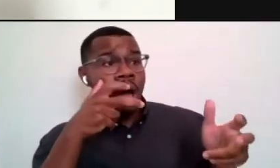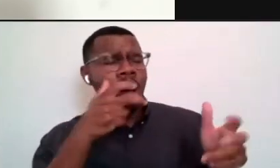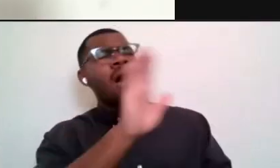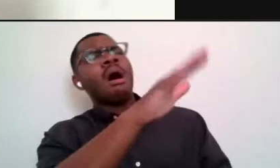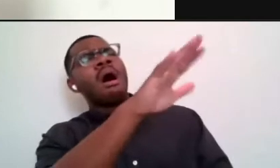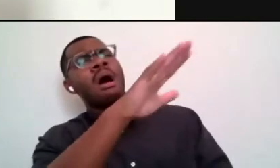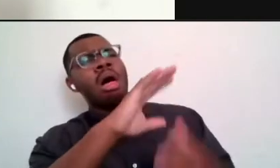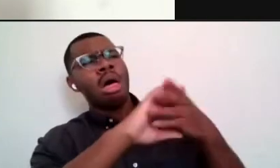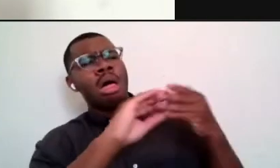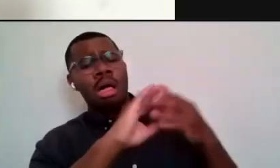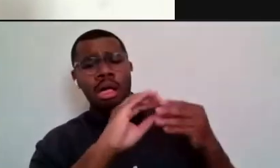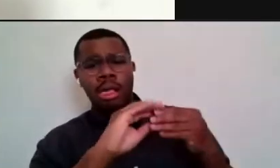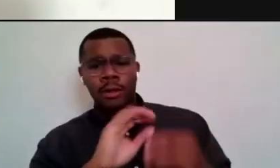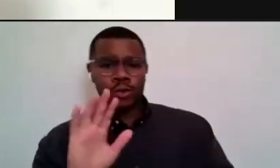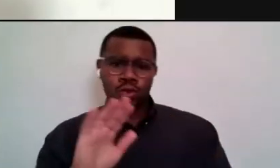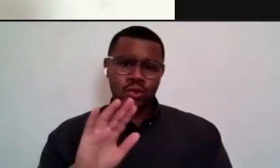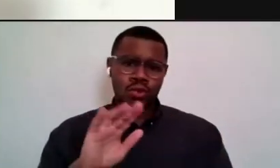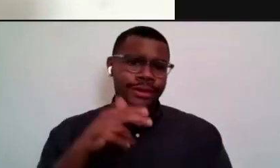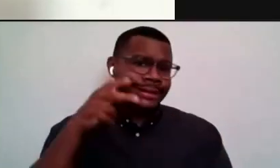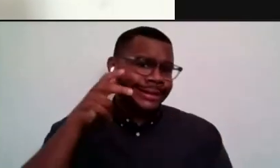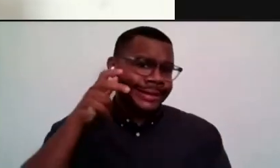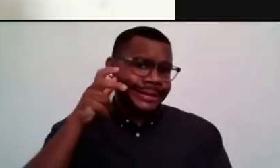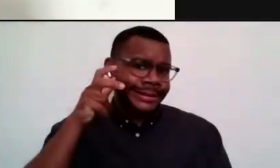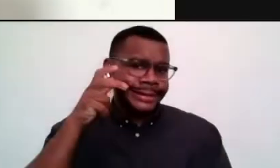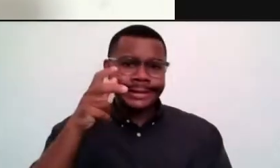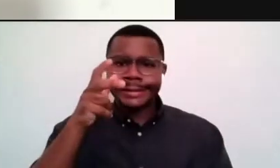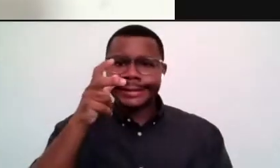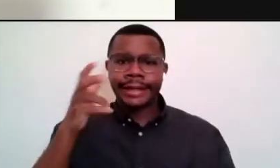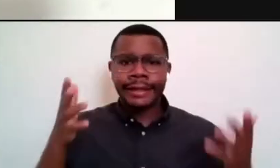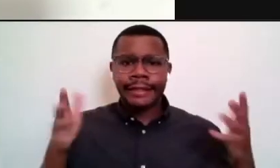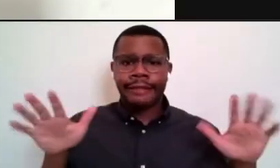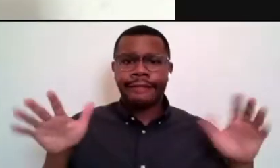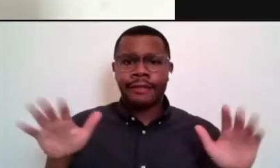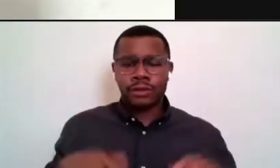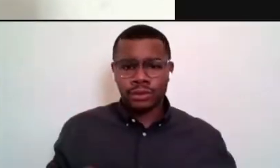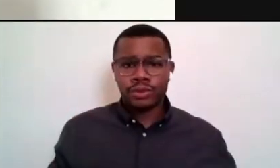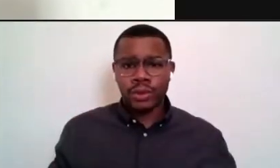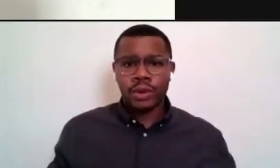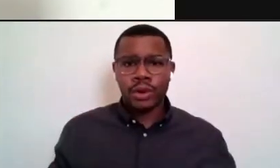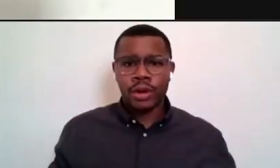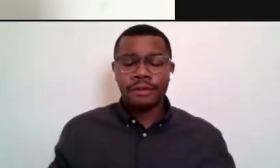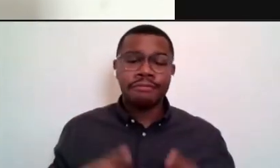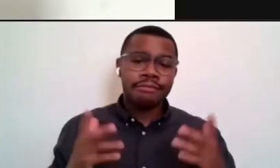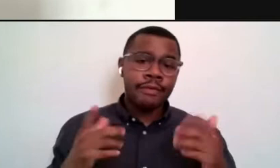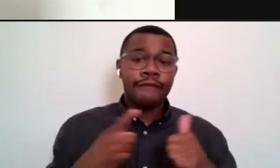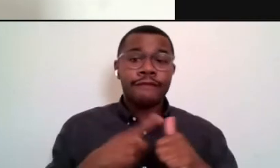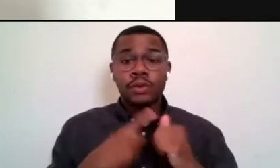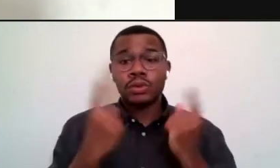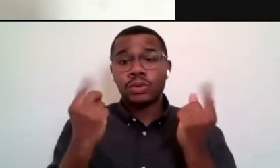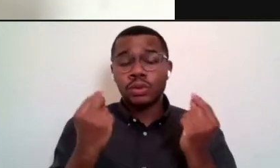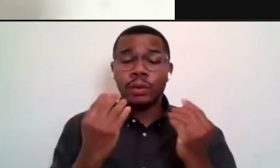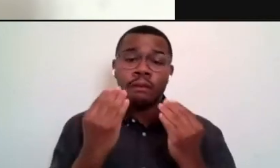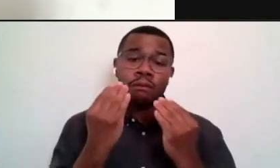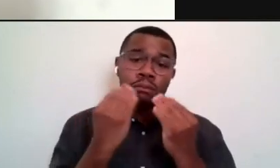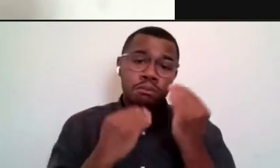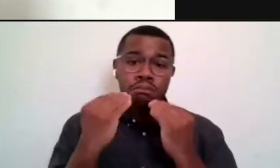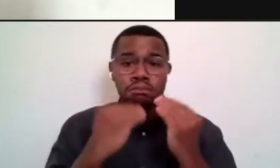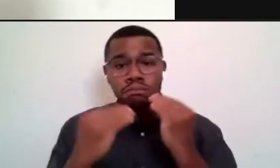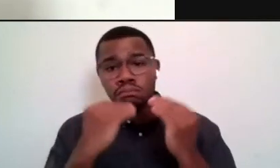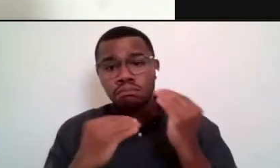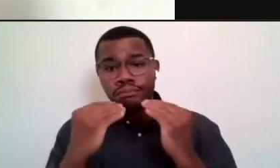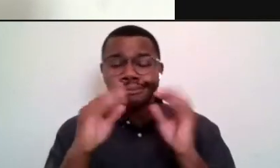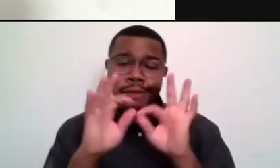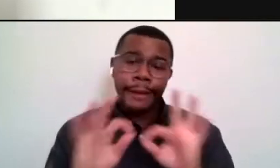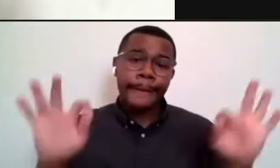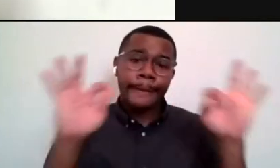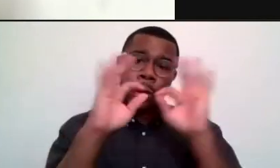about hearing other people's story. And it usually starts with food, right? You got food. Food is important. You have some food there